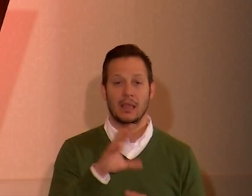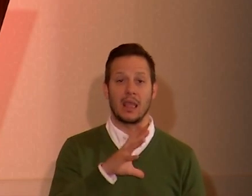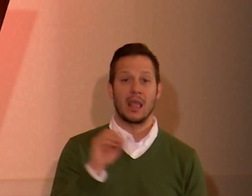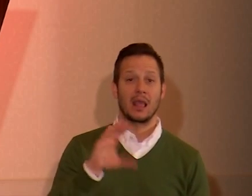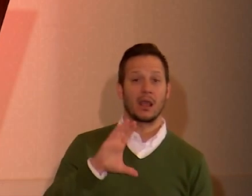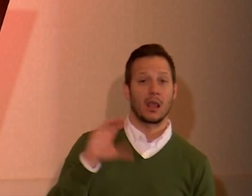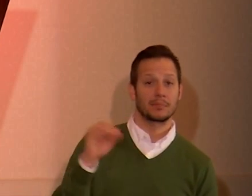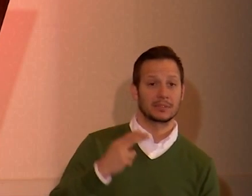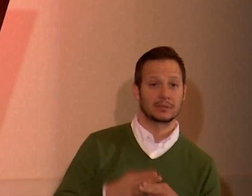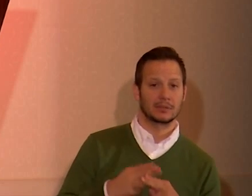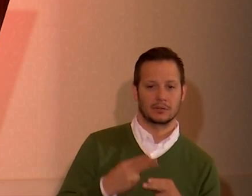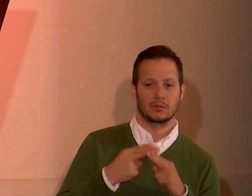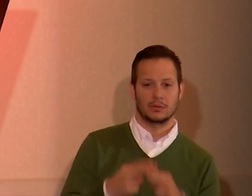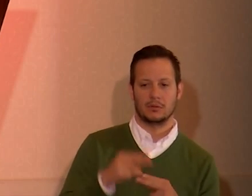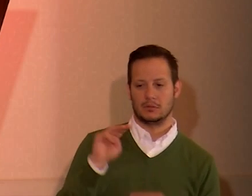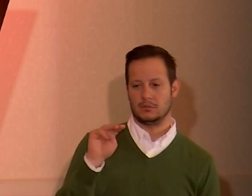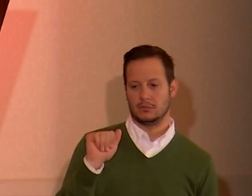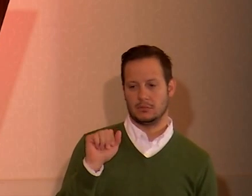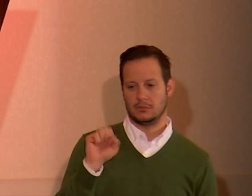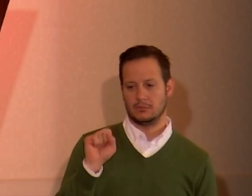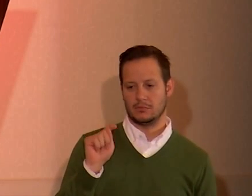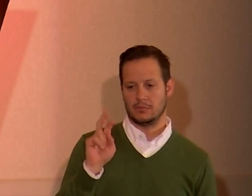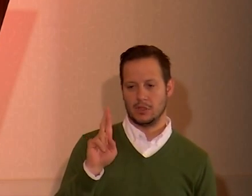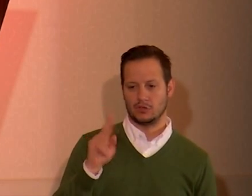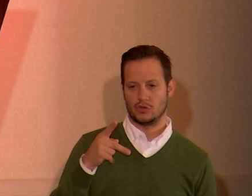is Masterpiece Cakes.